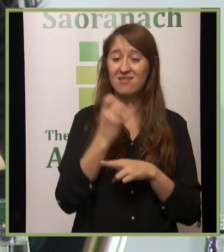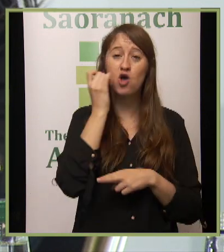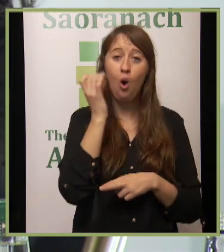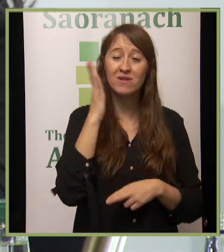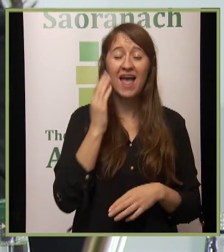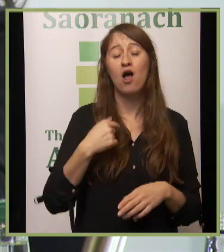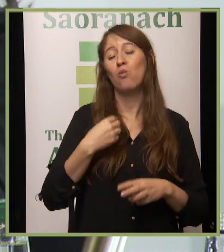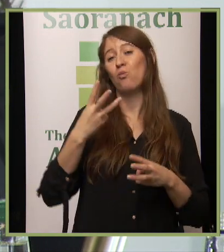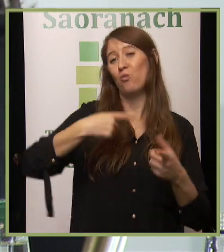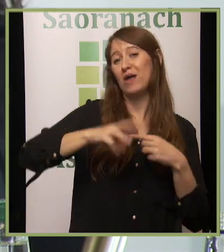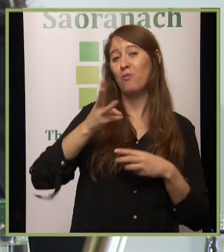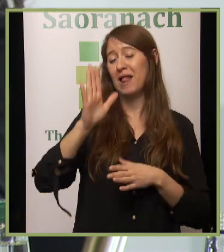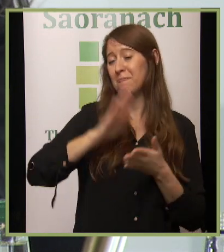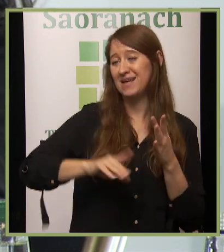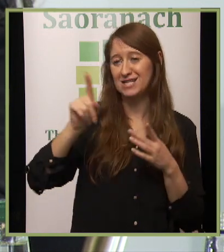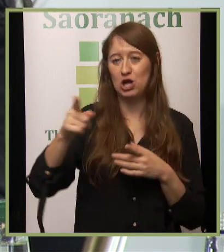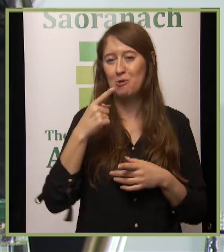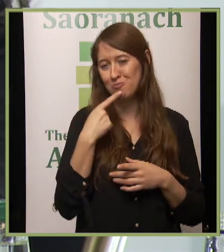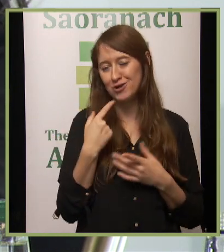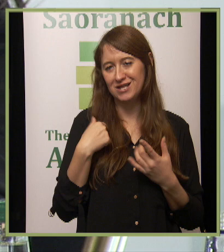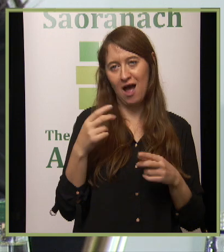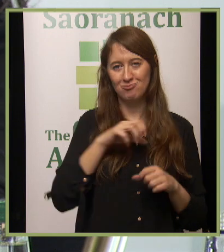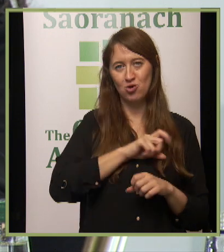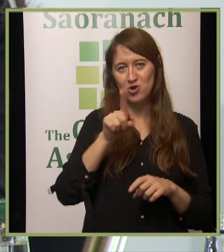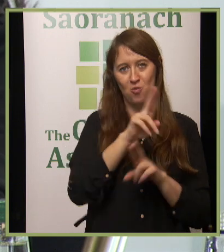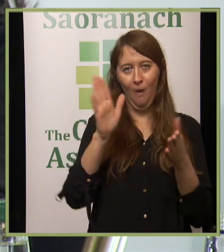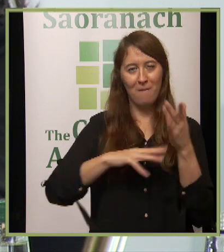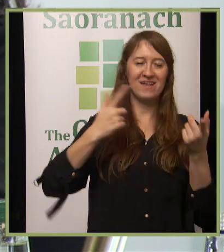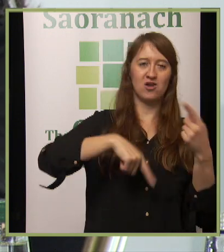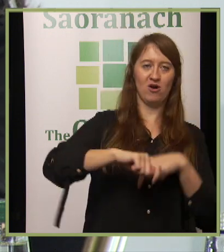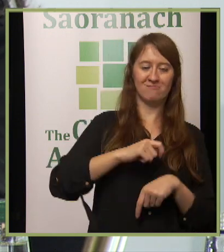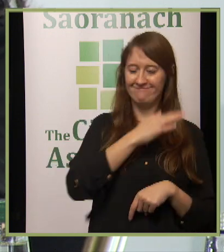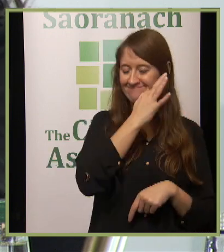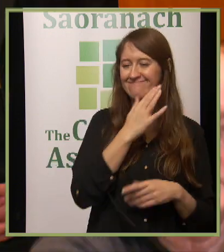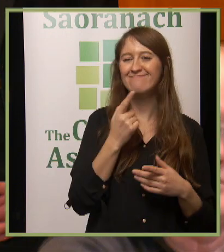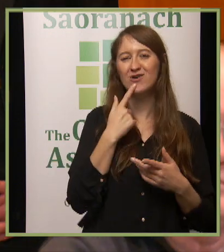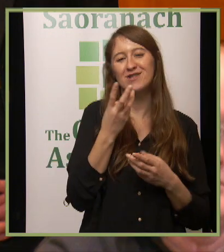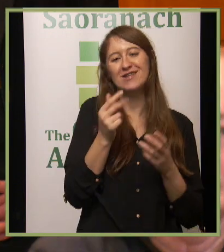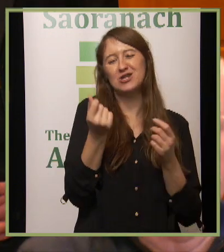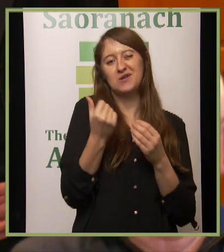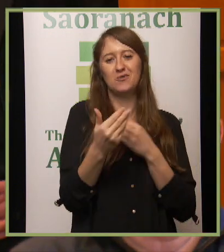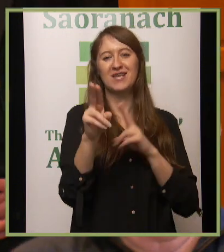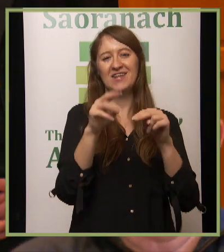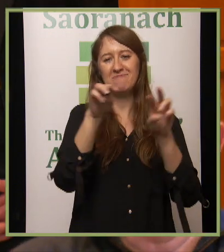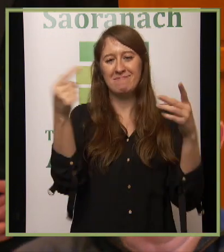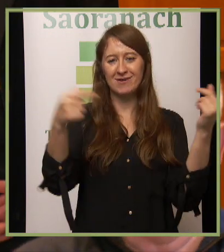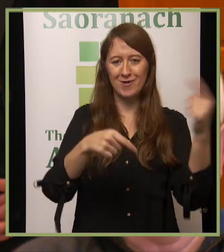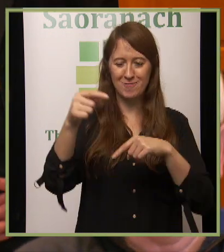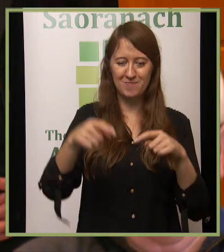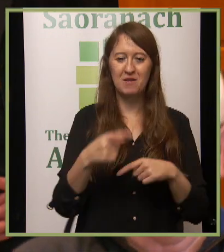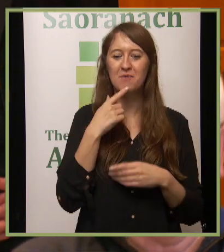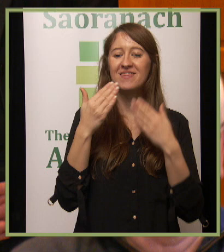And you'll have a brand new cohort with you, I'm sure, before long. But thank you for keeping us going when we needed